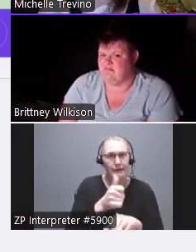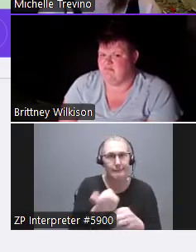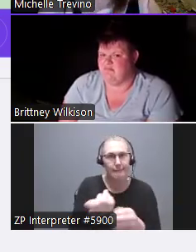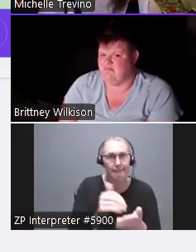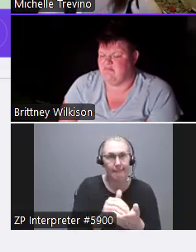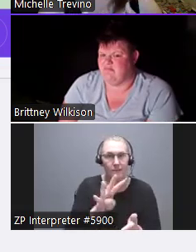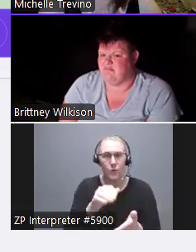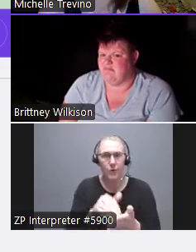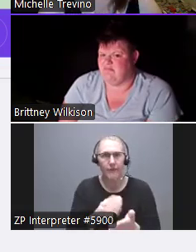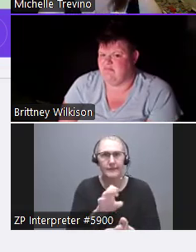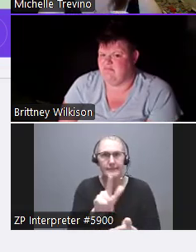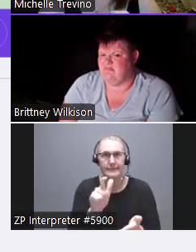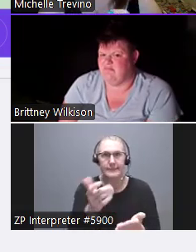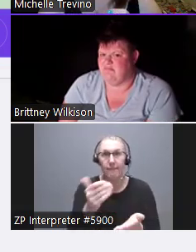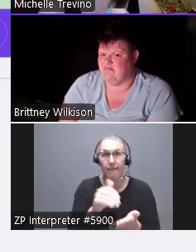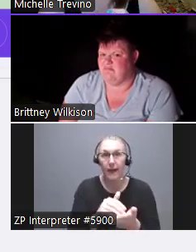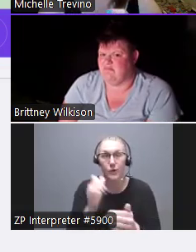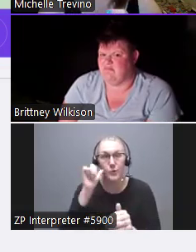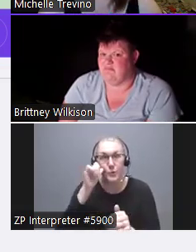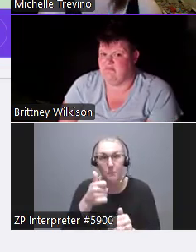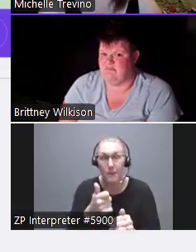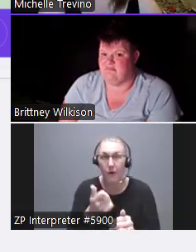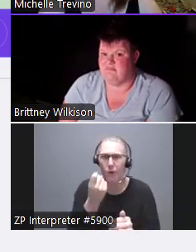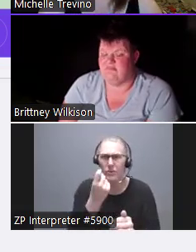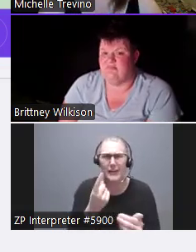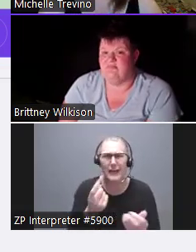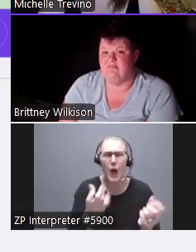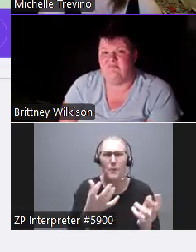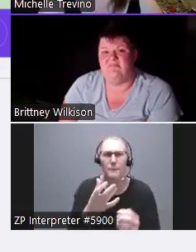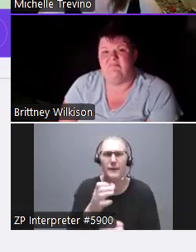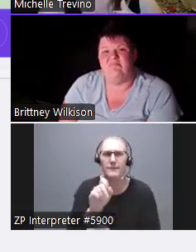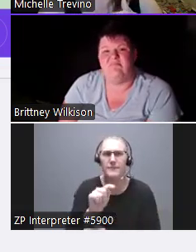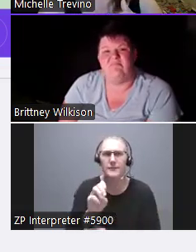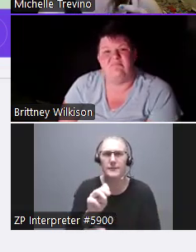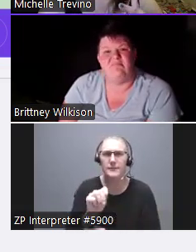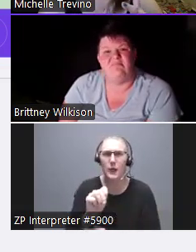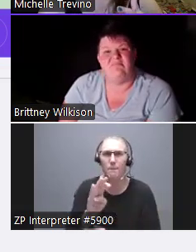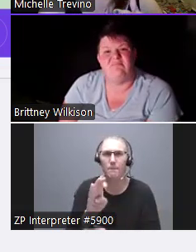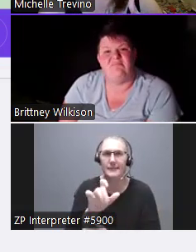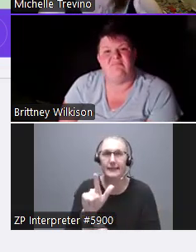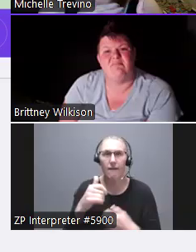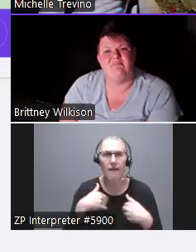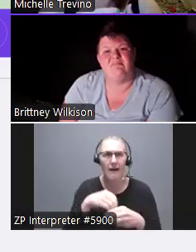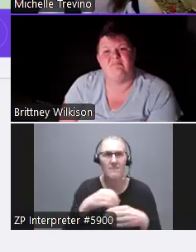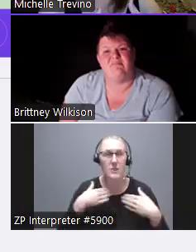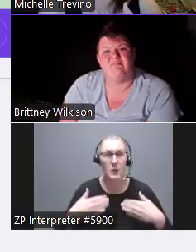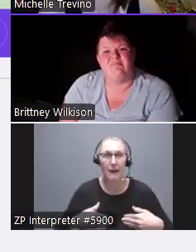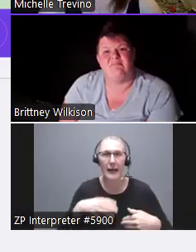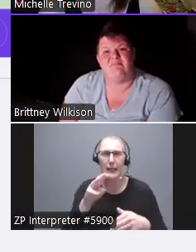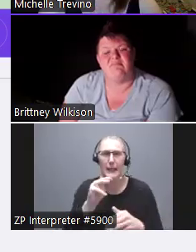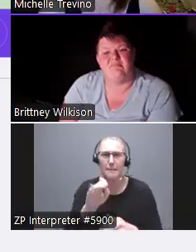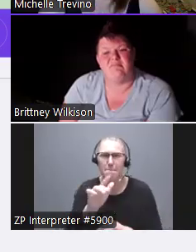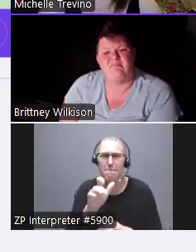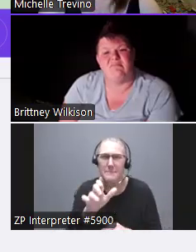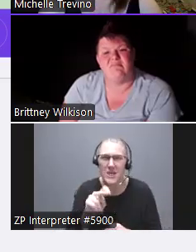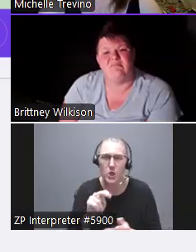have millions of stem cells in our bodies. And so that's why it continues to build